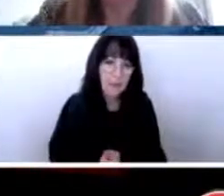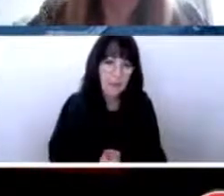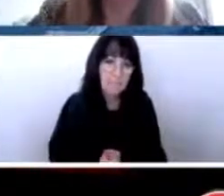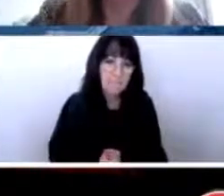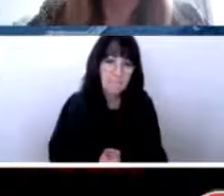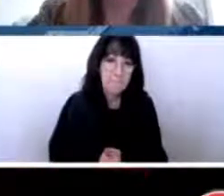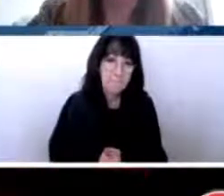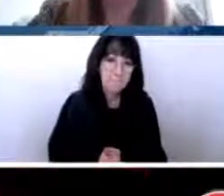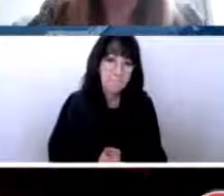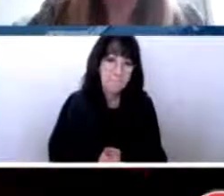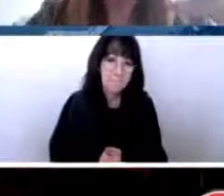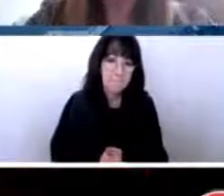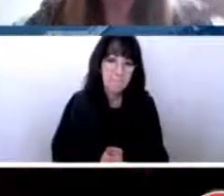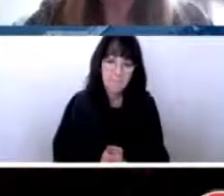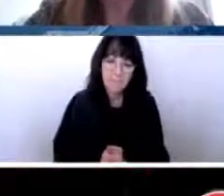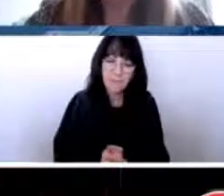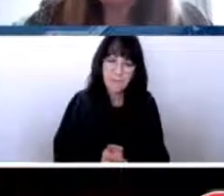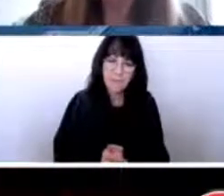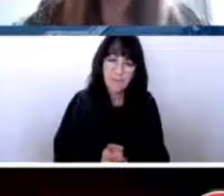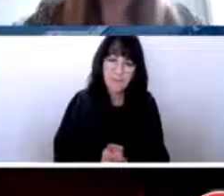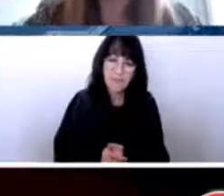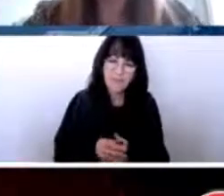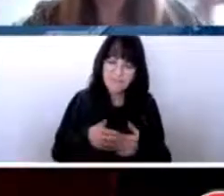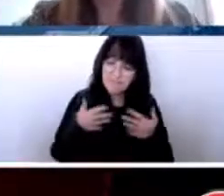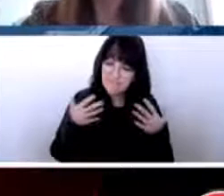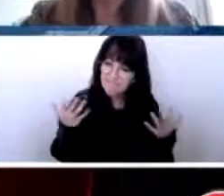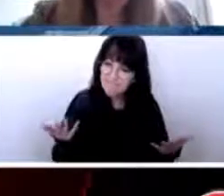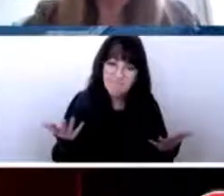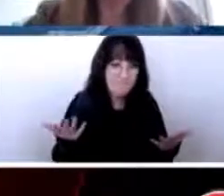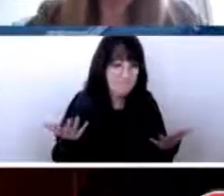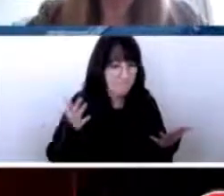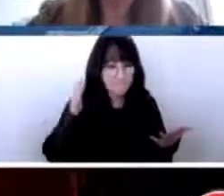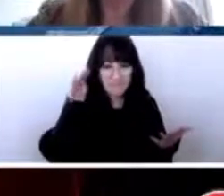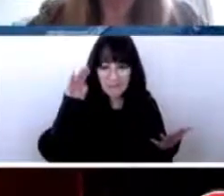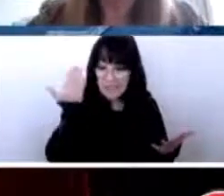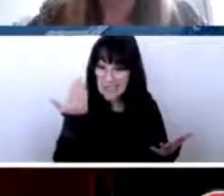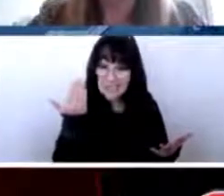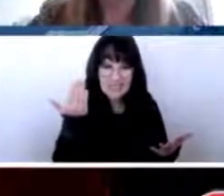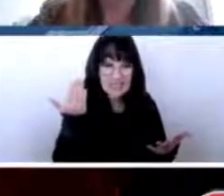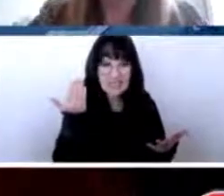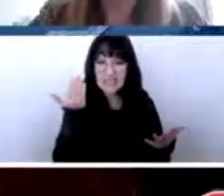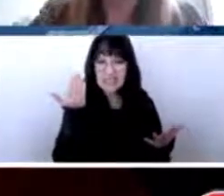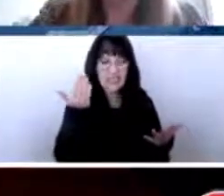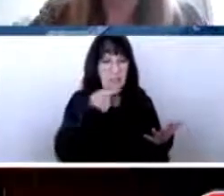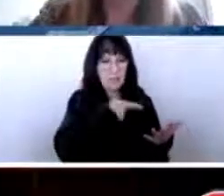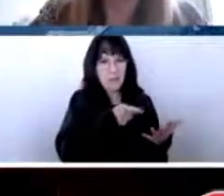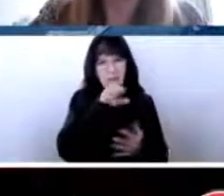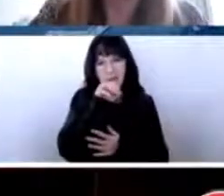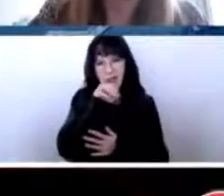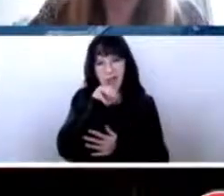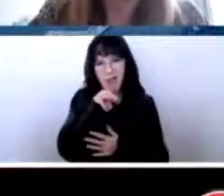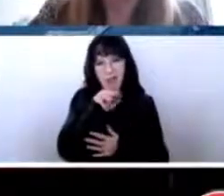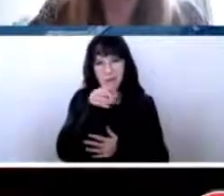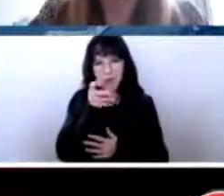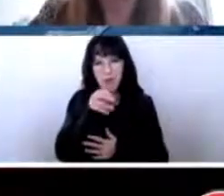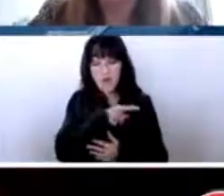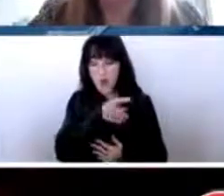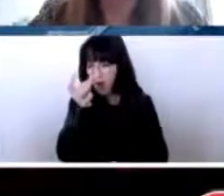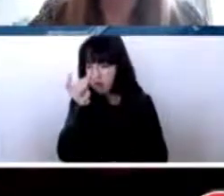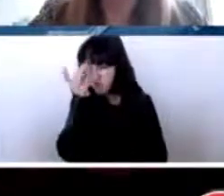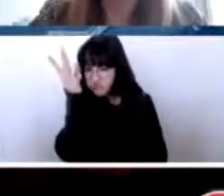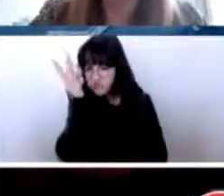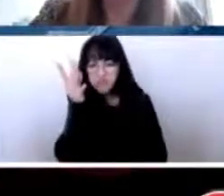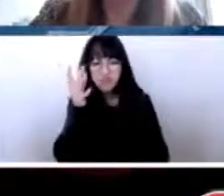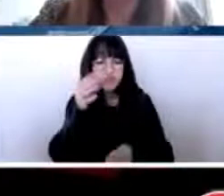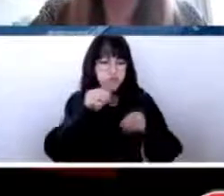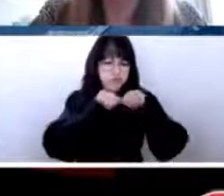And so it appears that it is in the air. It is an airborne